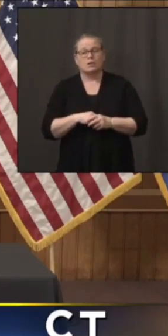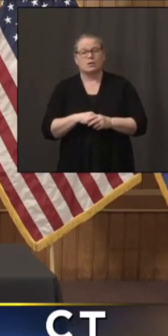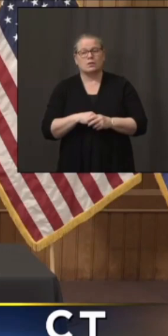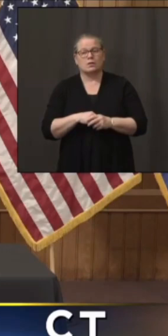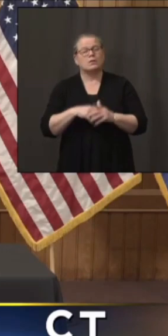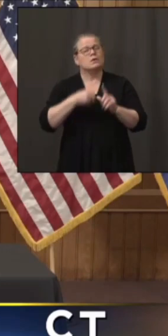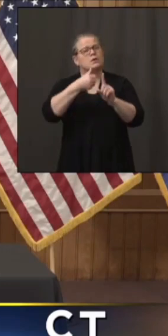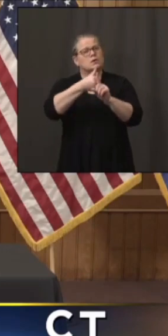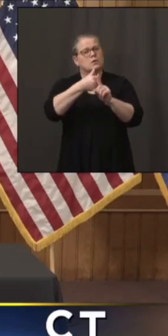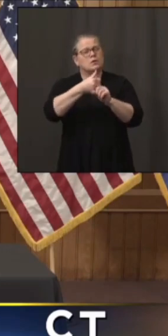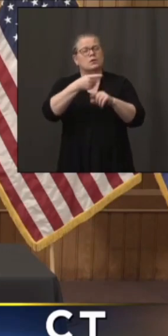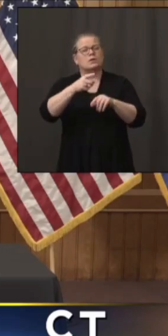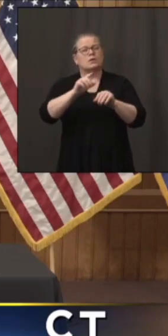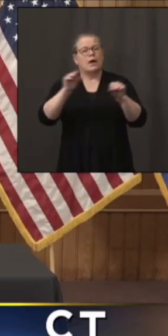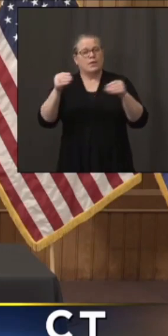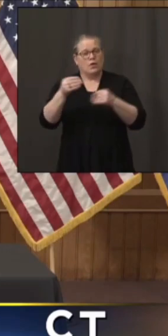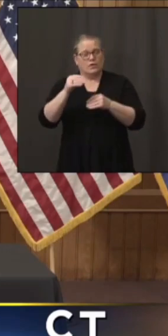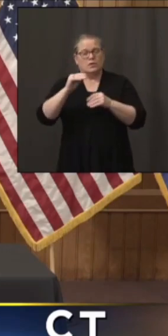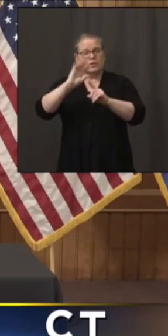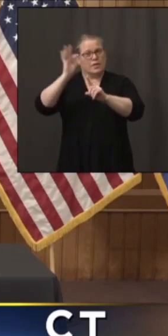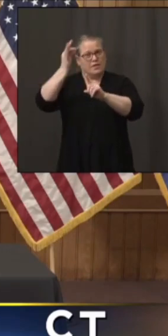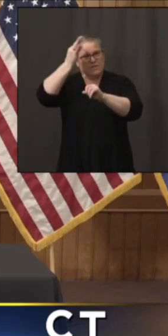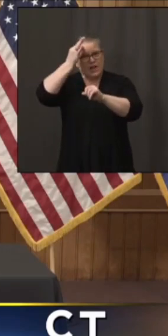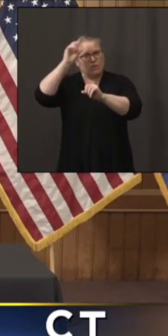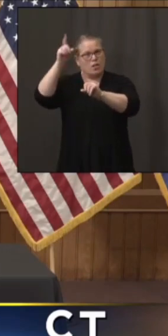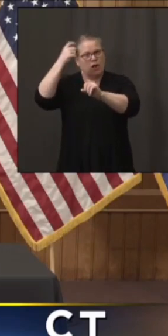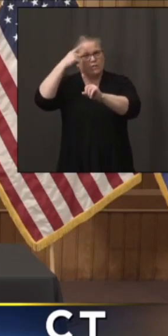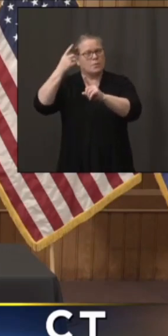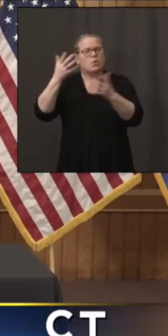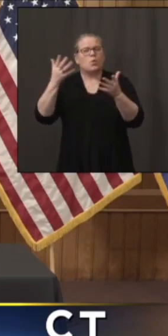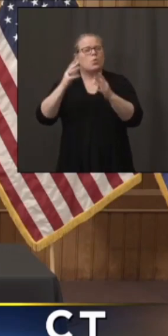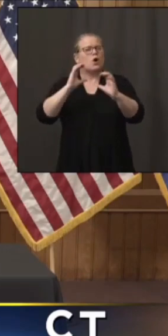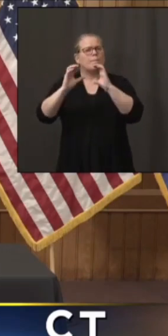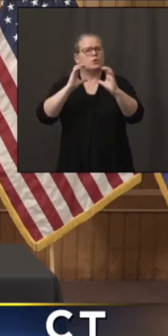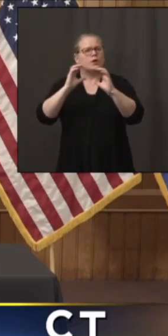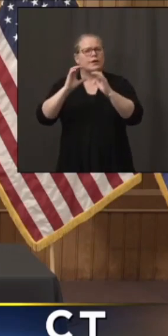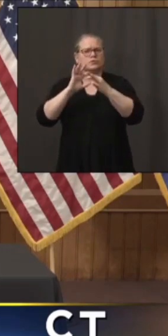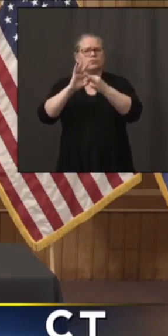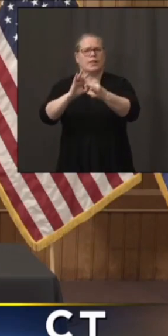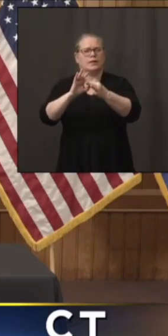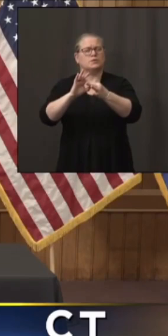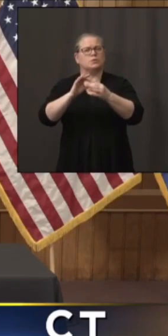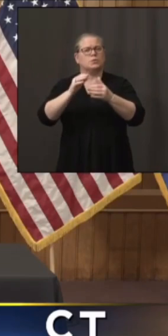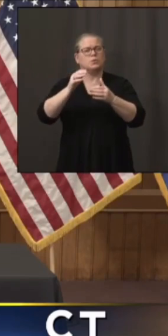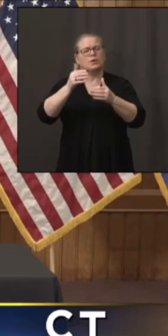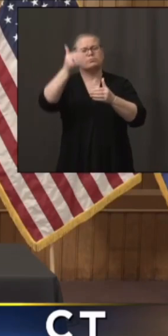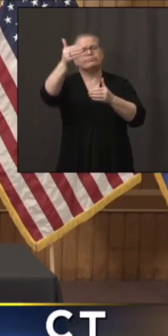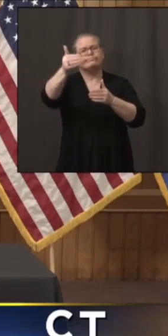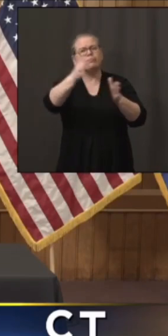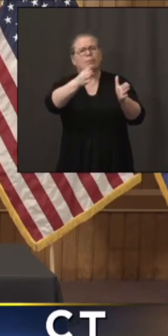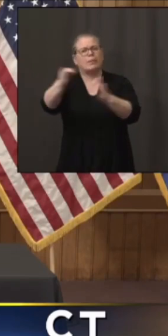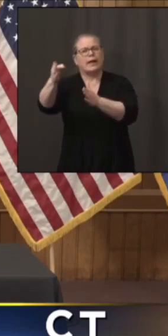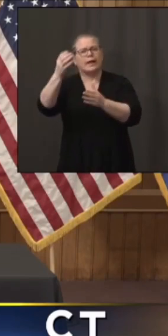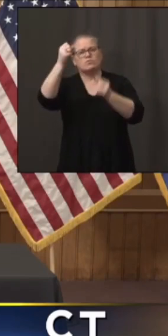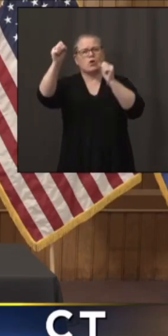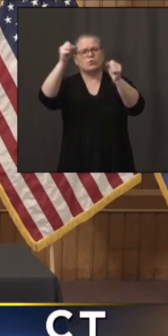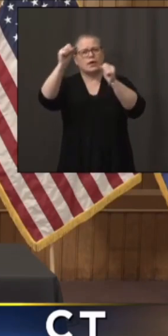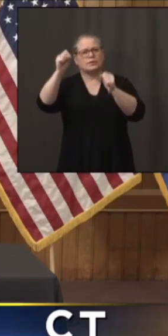federal government concerning these upcoming protests? I don't think so.